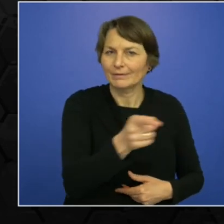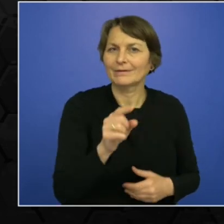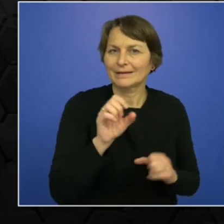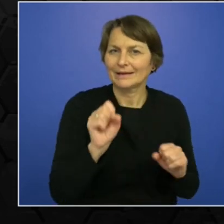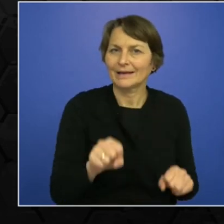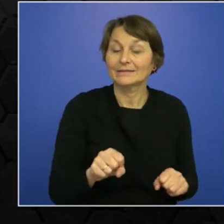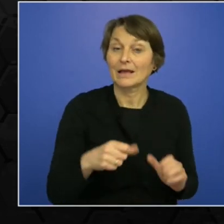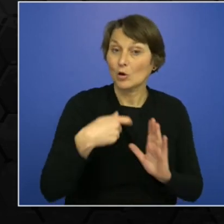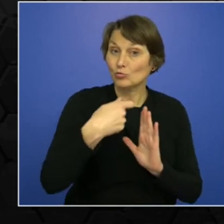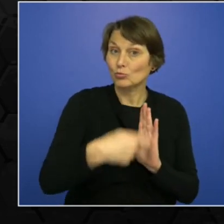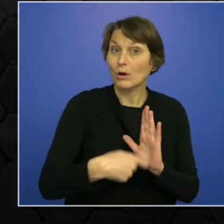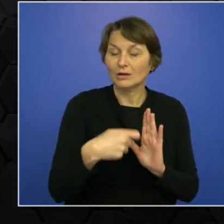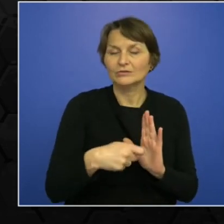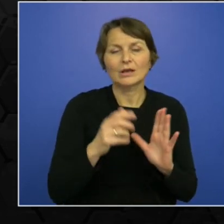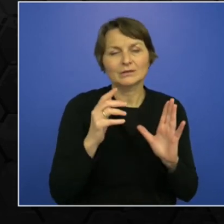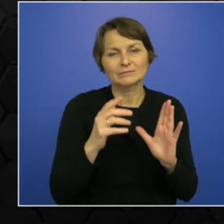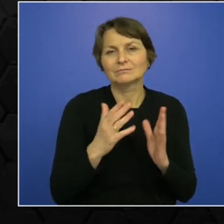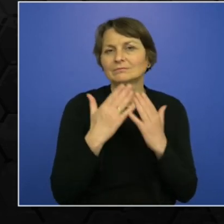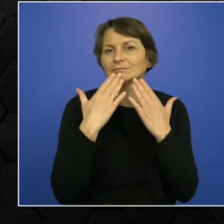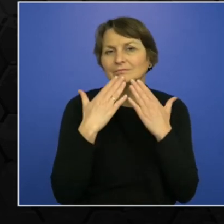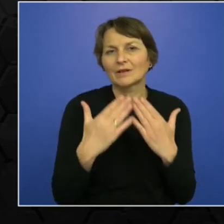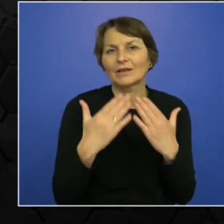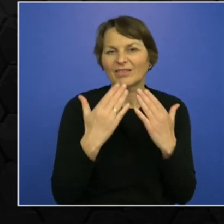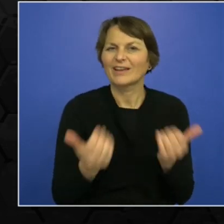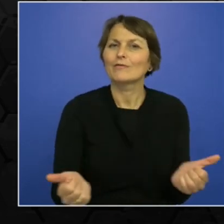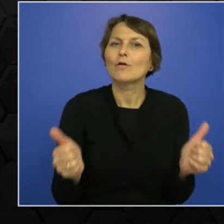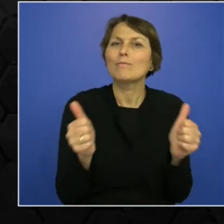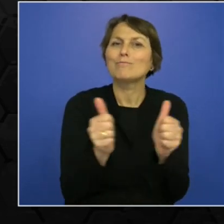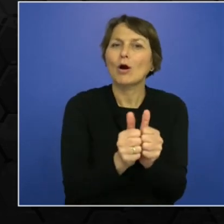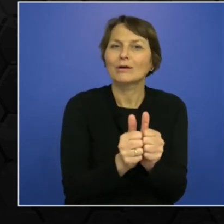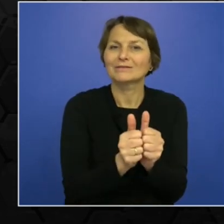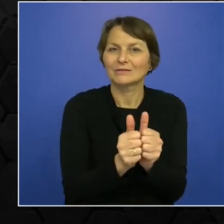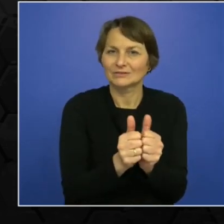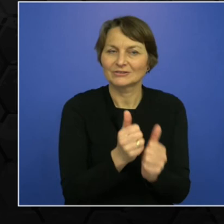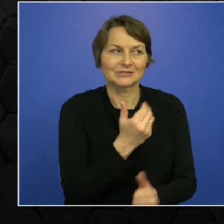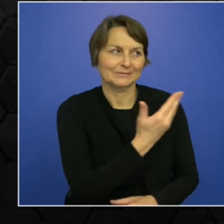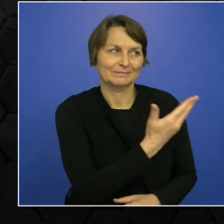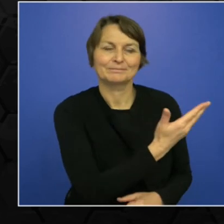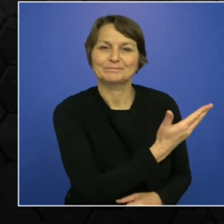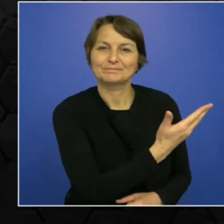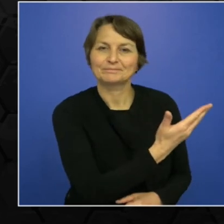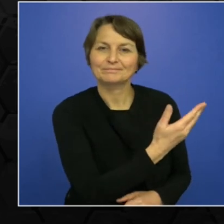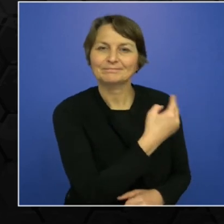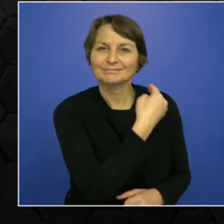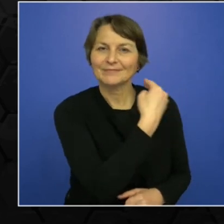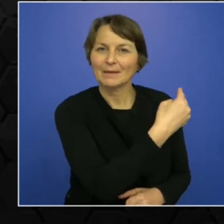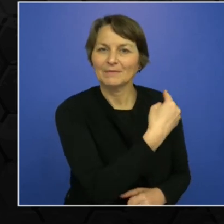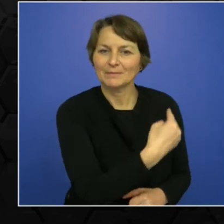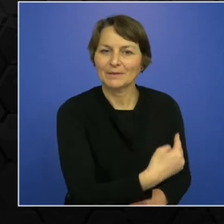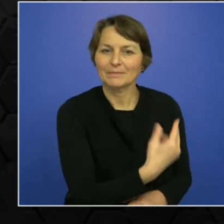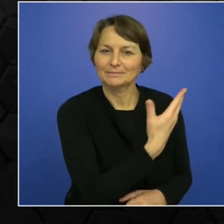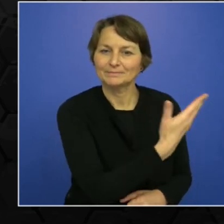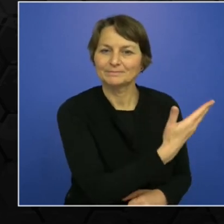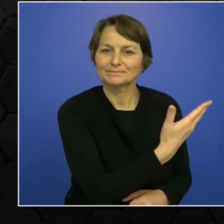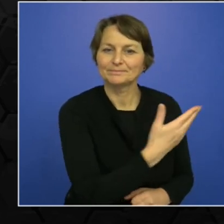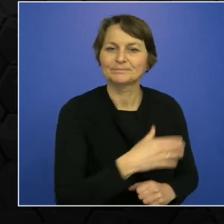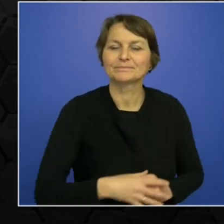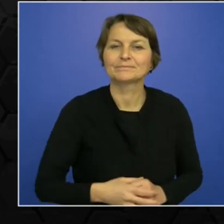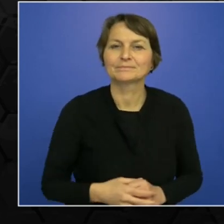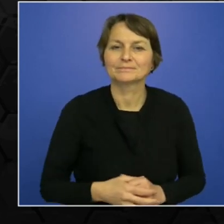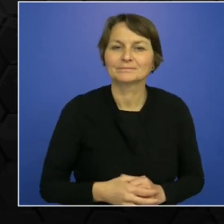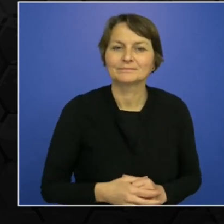been possible without the help of our partners. We have that supported the program that we're a part of, MBET Lab,